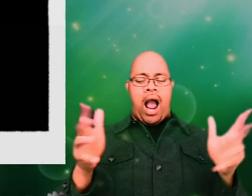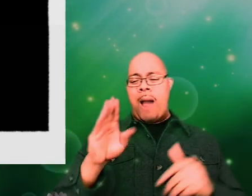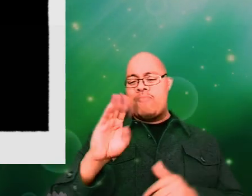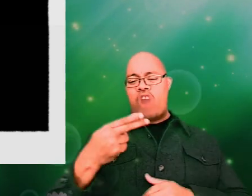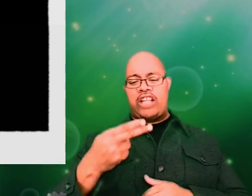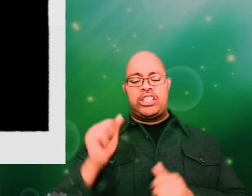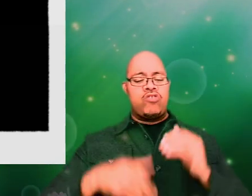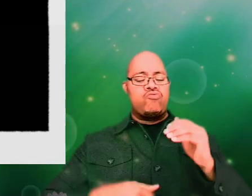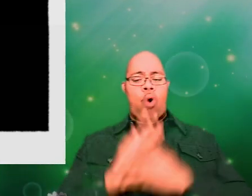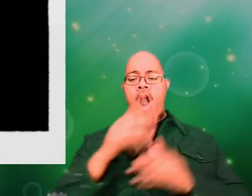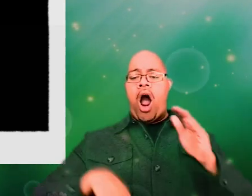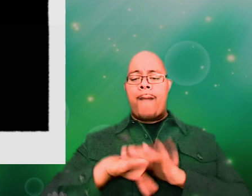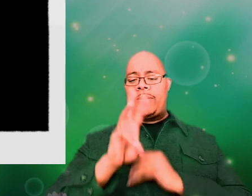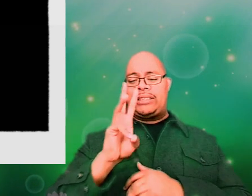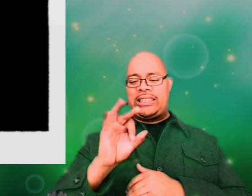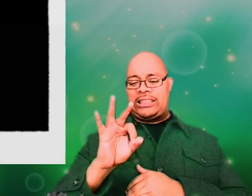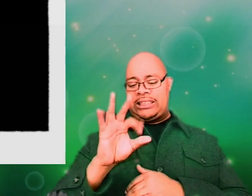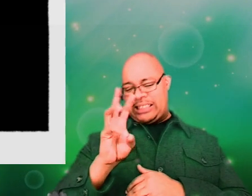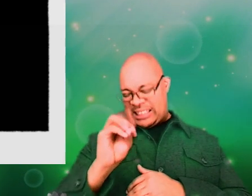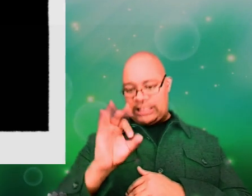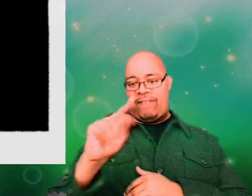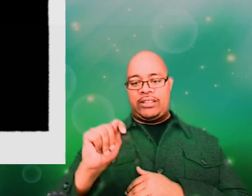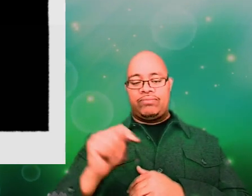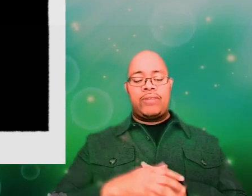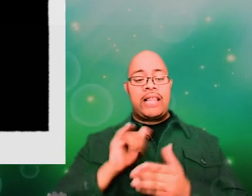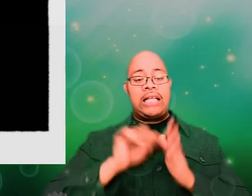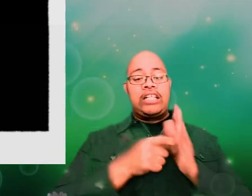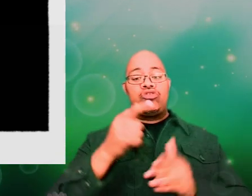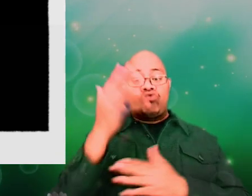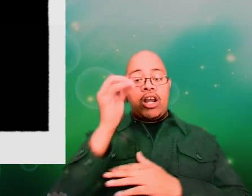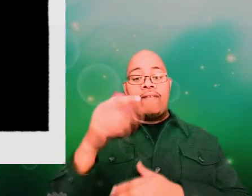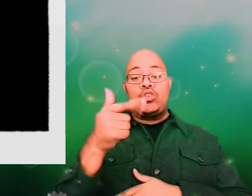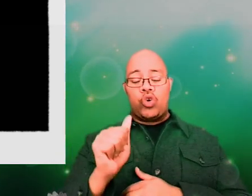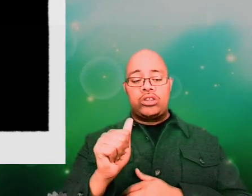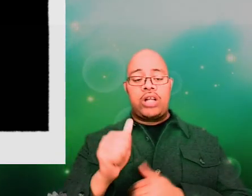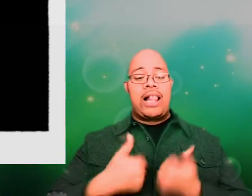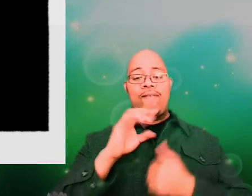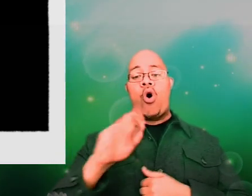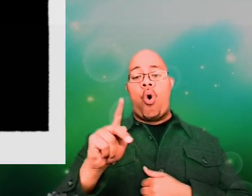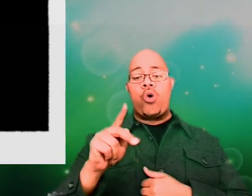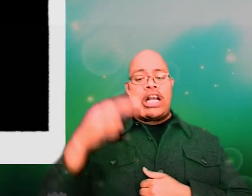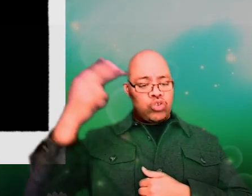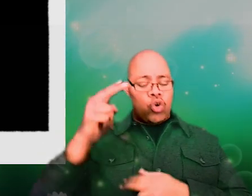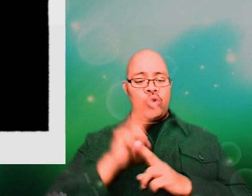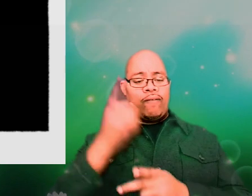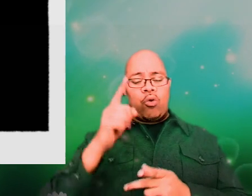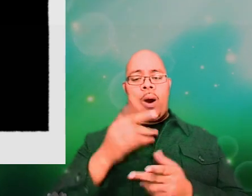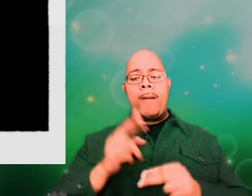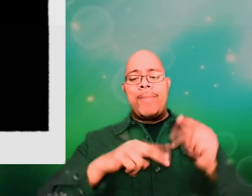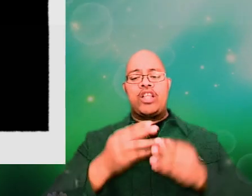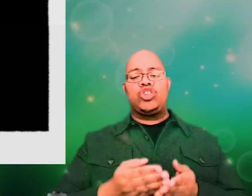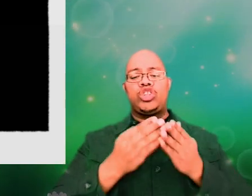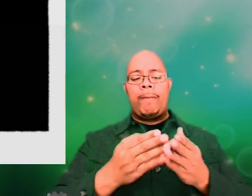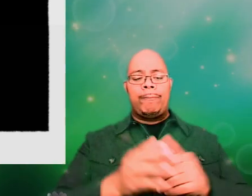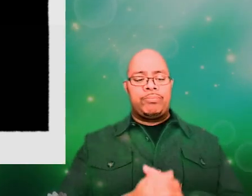can grow up to 60 feet tall. Known as the state tree of Georgia, live oaks were historically used for shipbuilding.